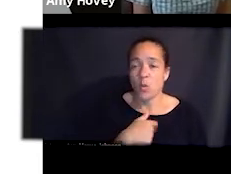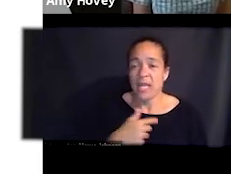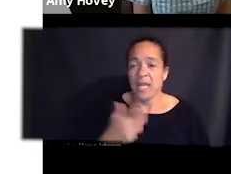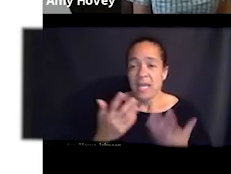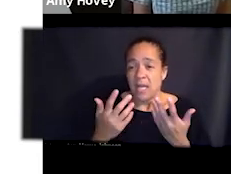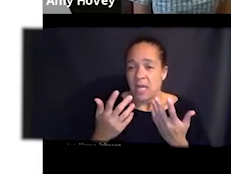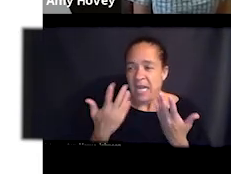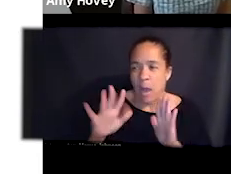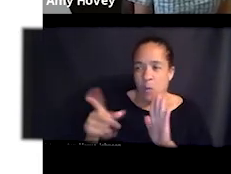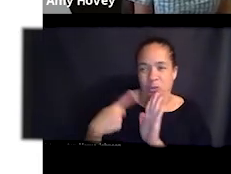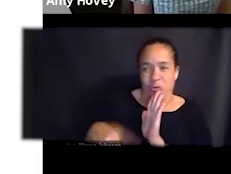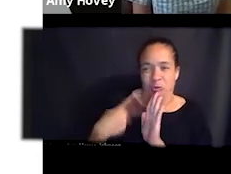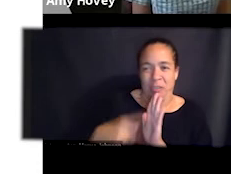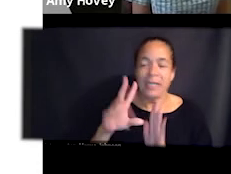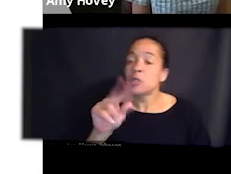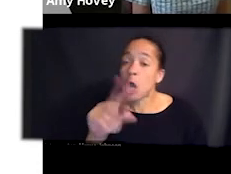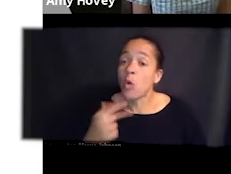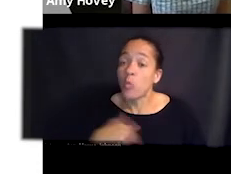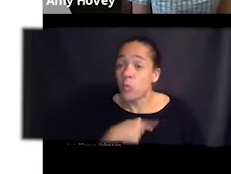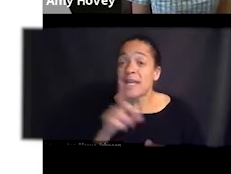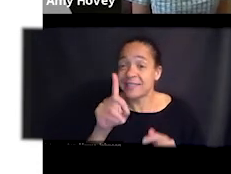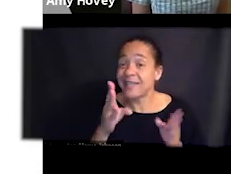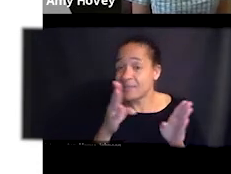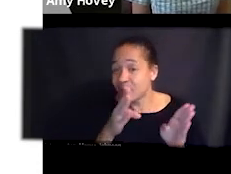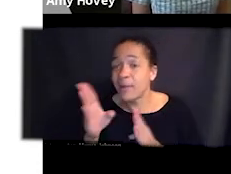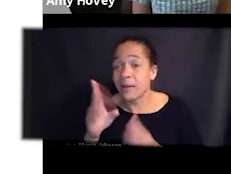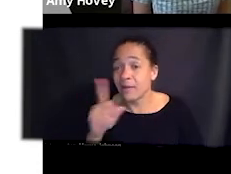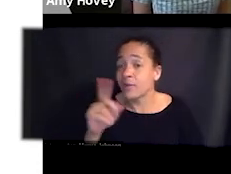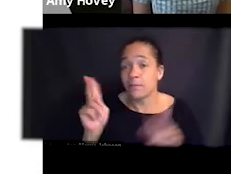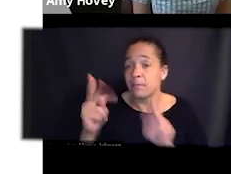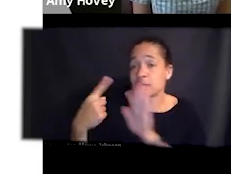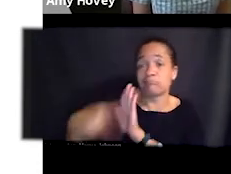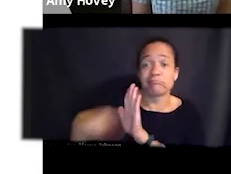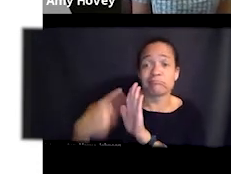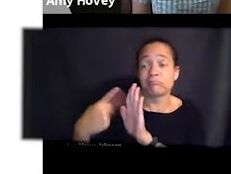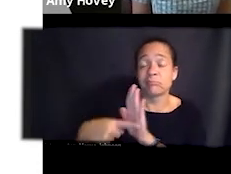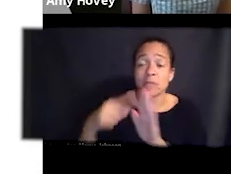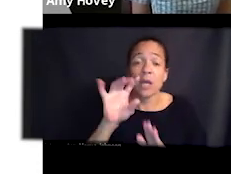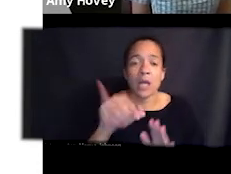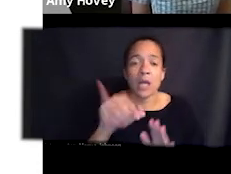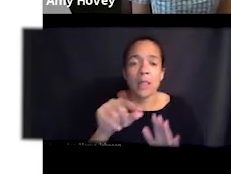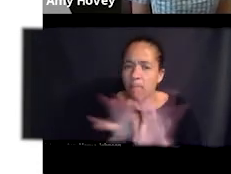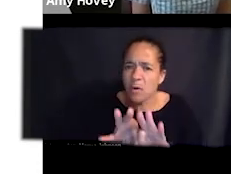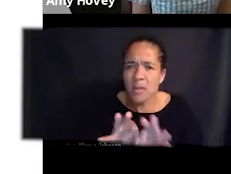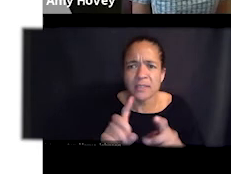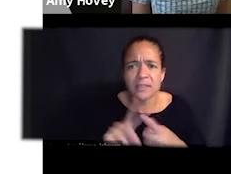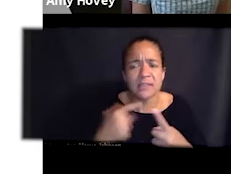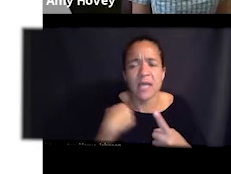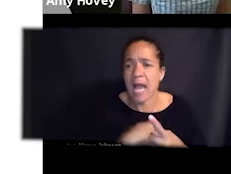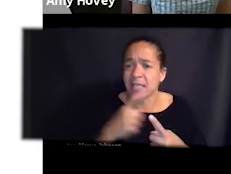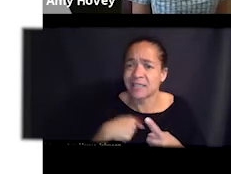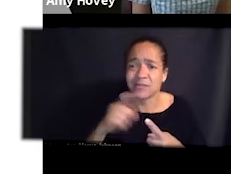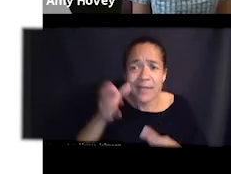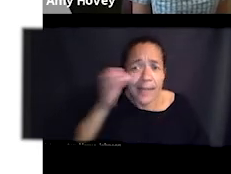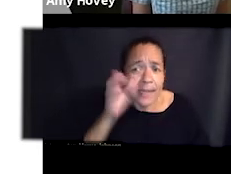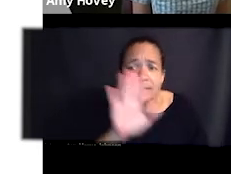didn't. We were prepared for them. You know, it's important to us that we hear them and that